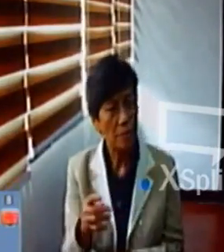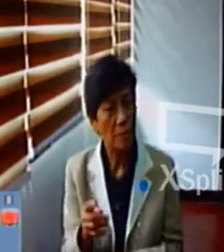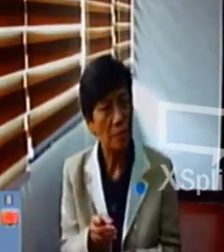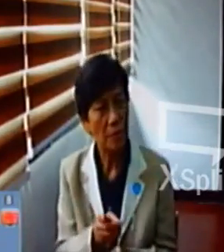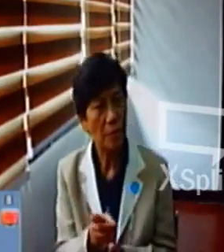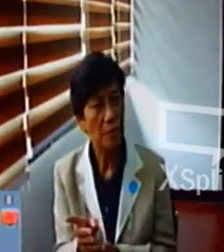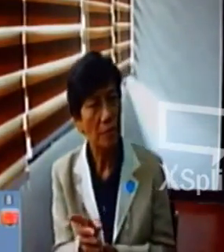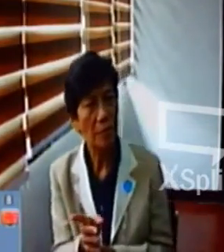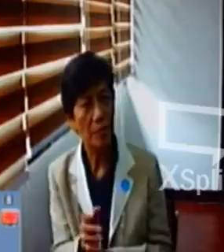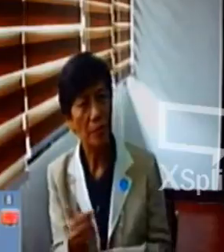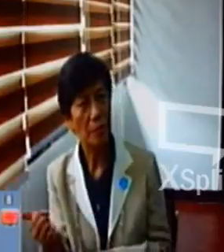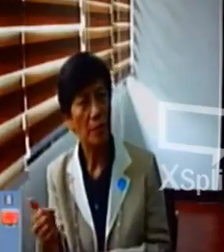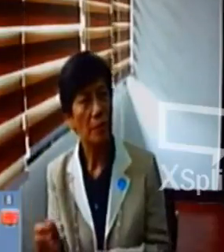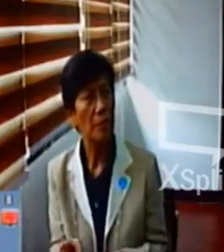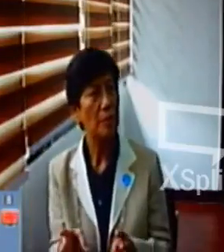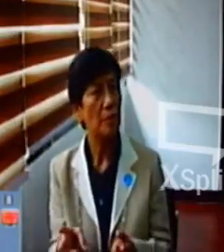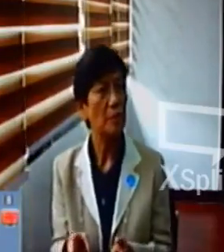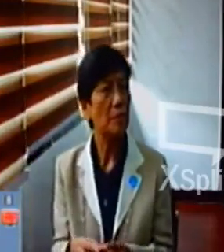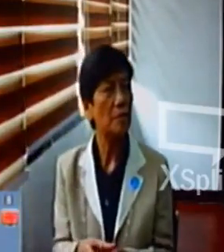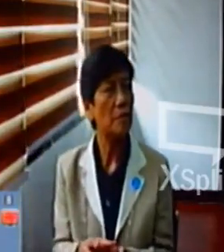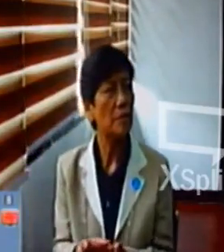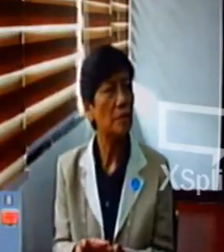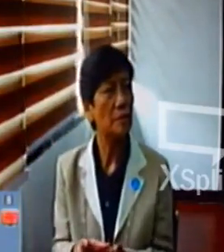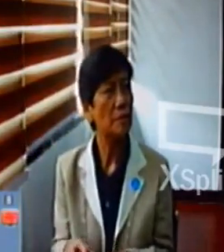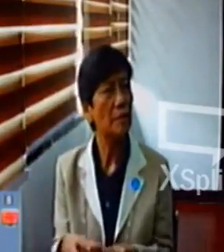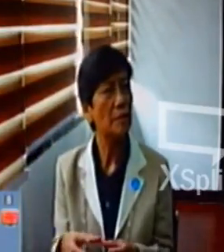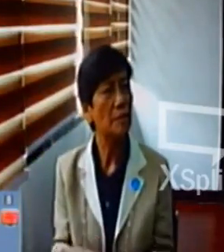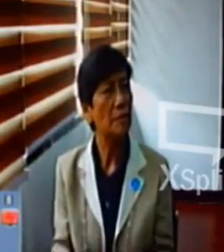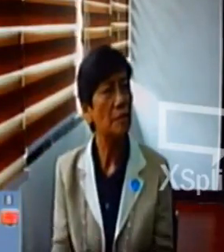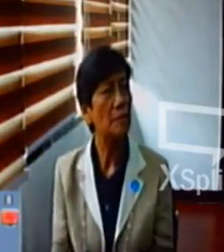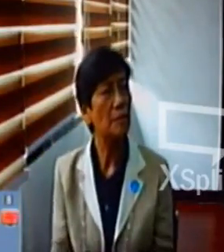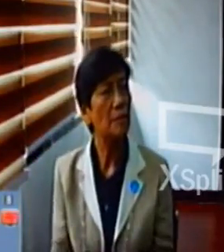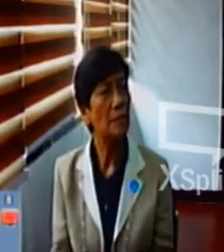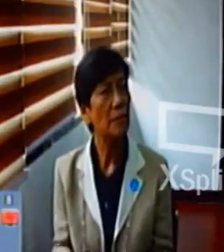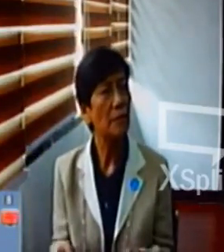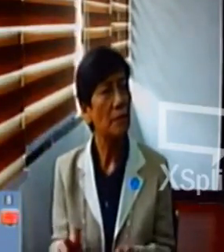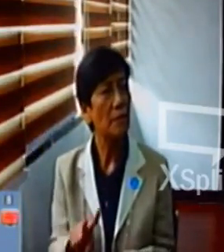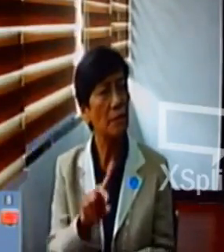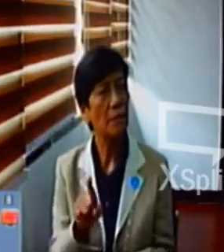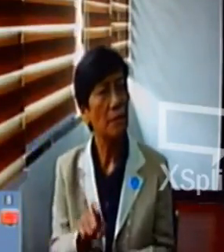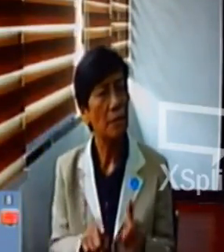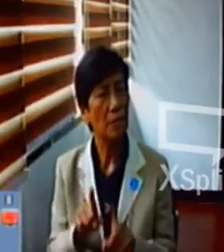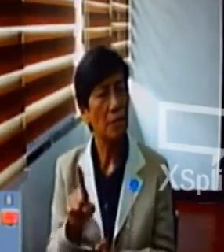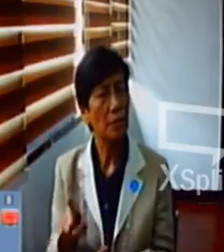but maybe a couple more of clarificatory questions.